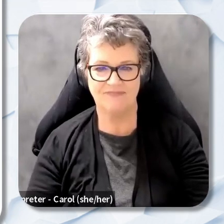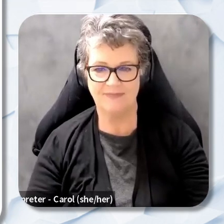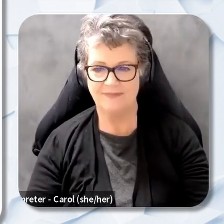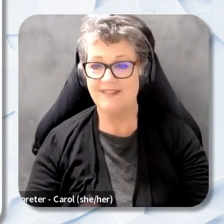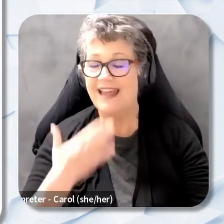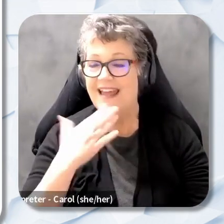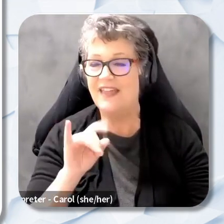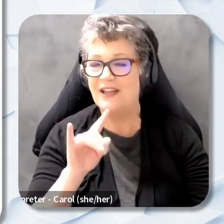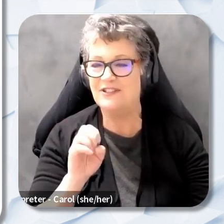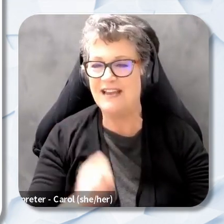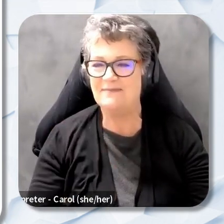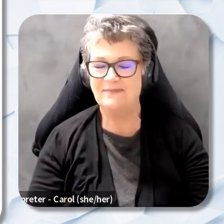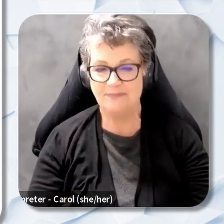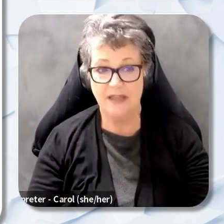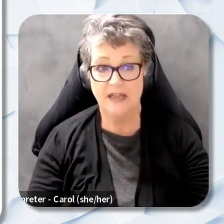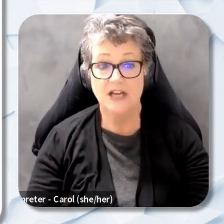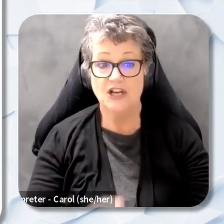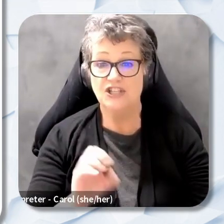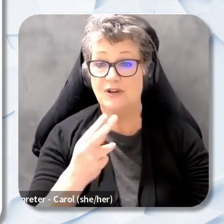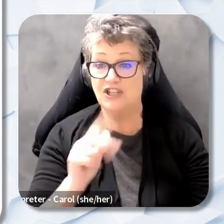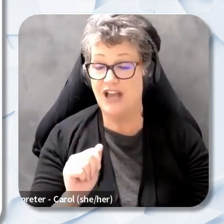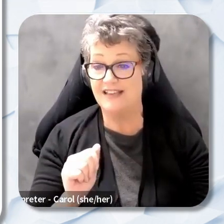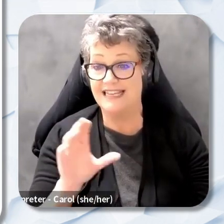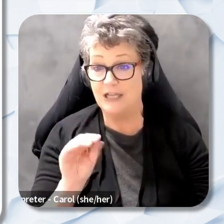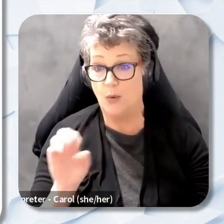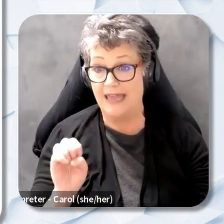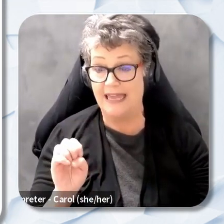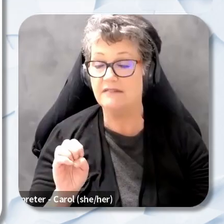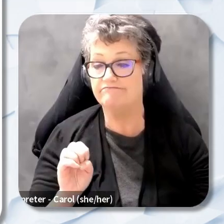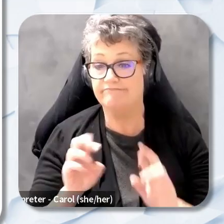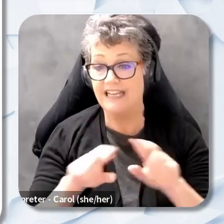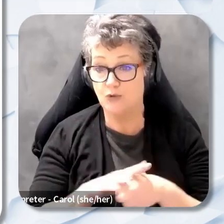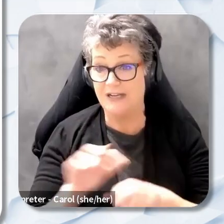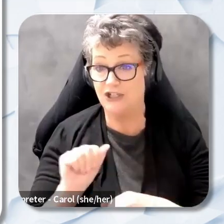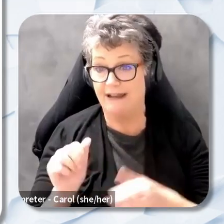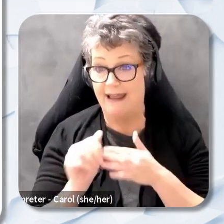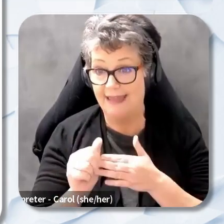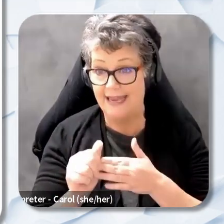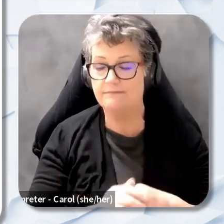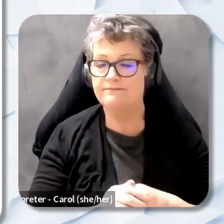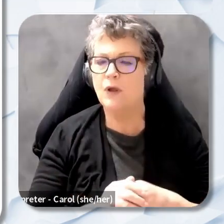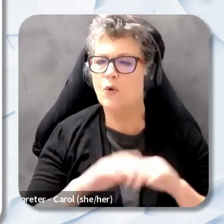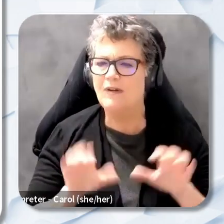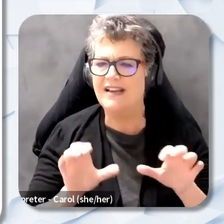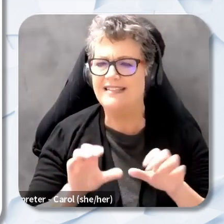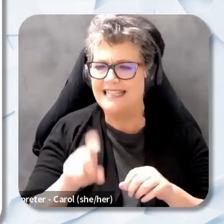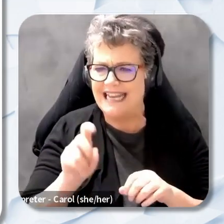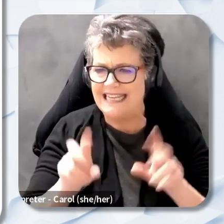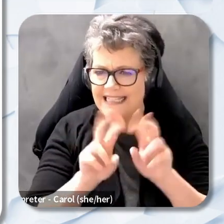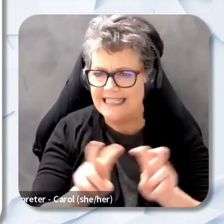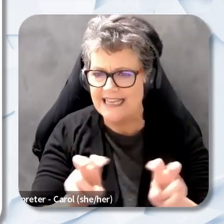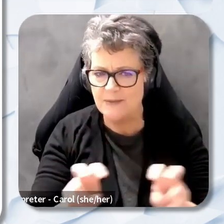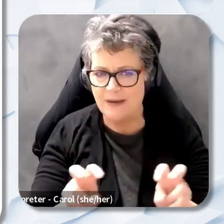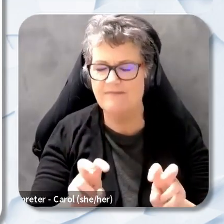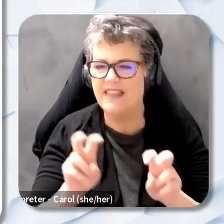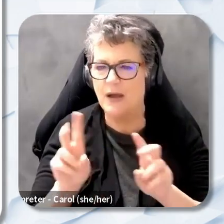Thank you, Jade. So in Shasta County Office of Education, as the Region A lead, we conducted a needs assessment, which was a